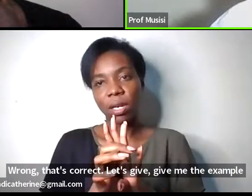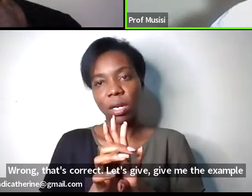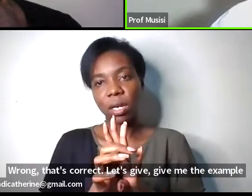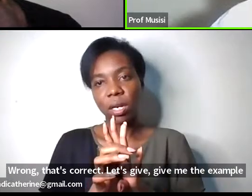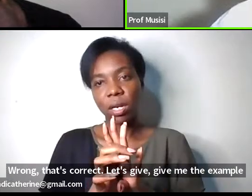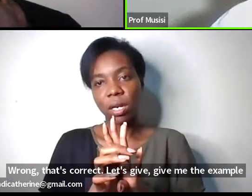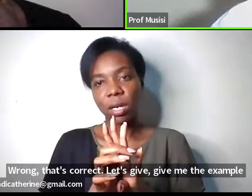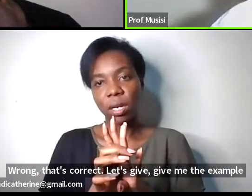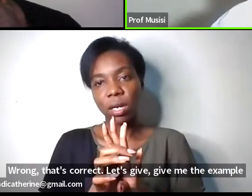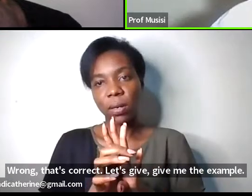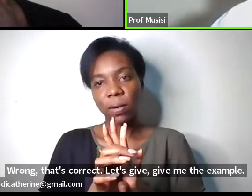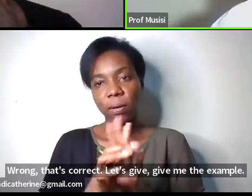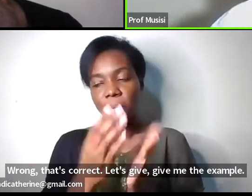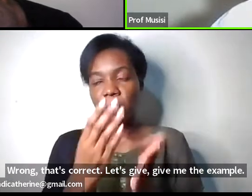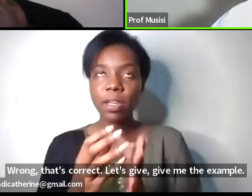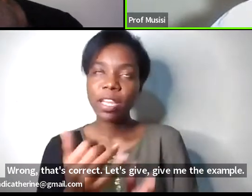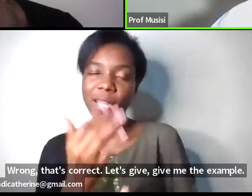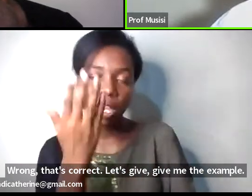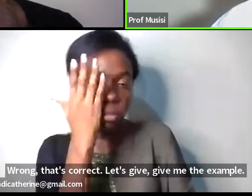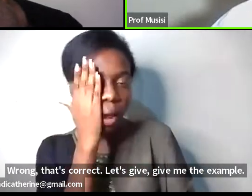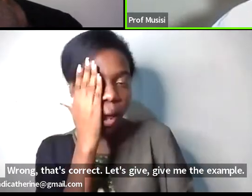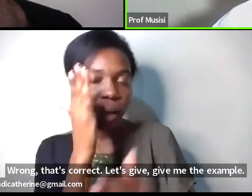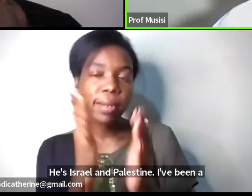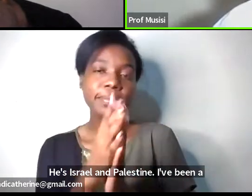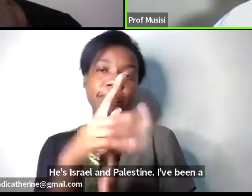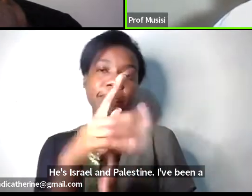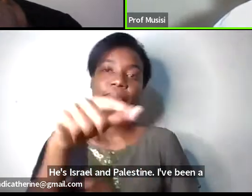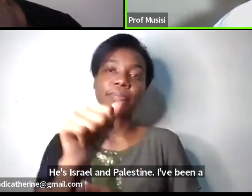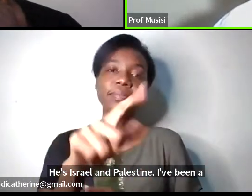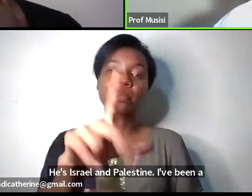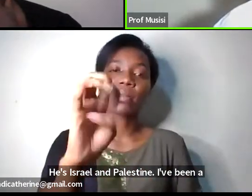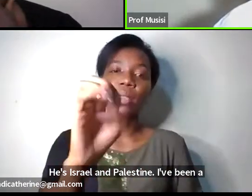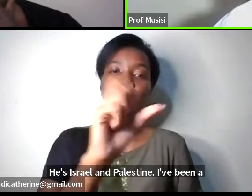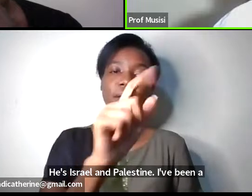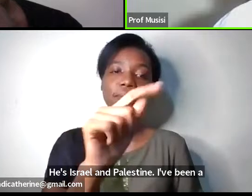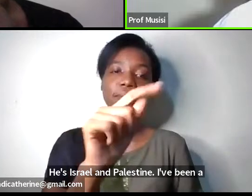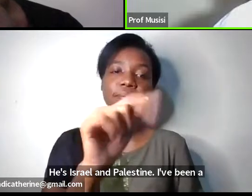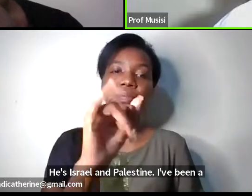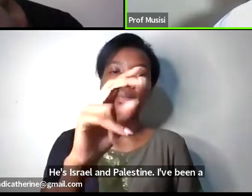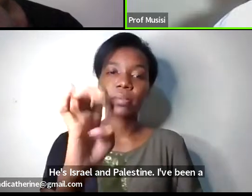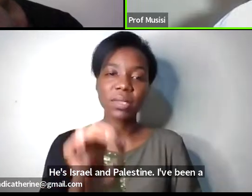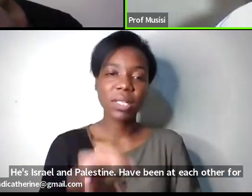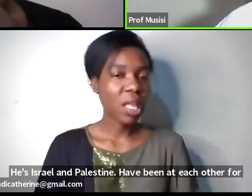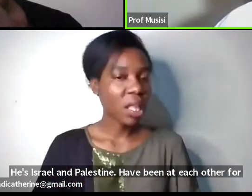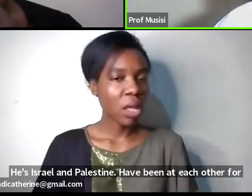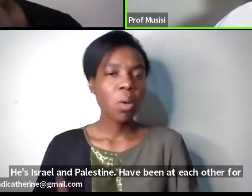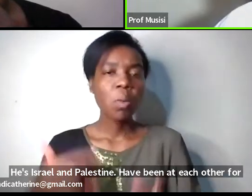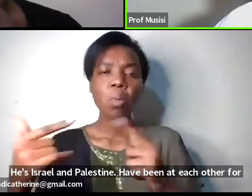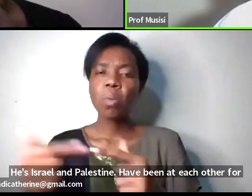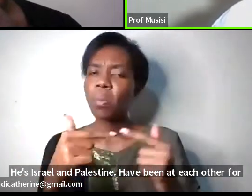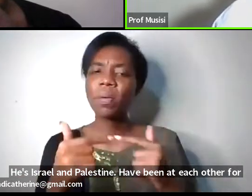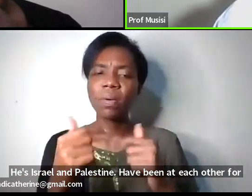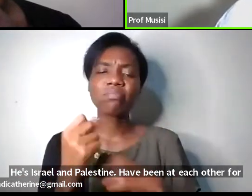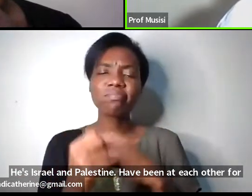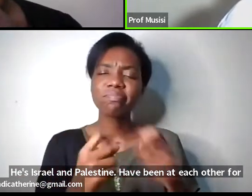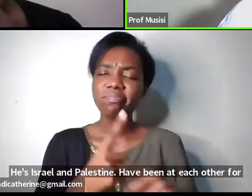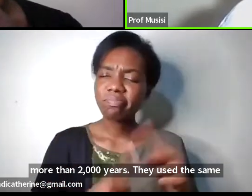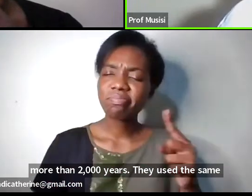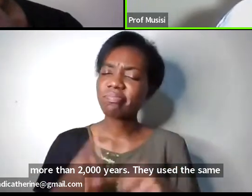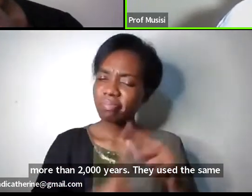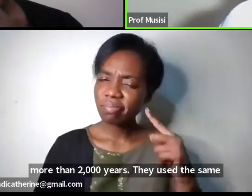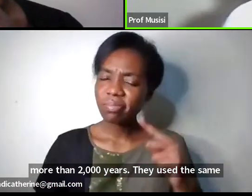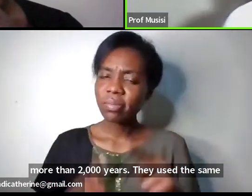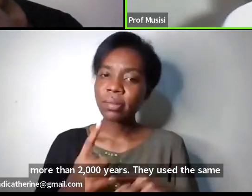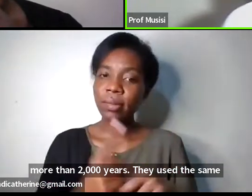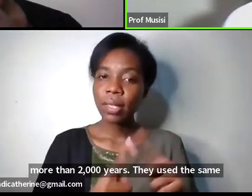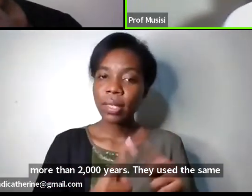Israel and Palestine have been at each other for more than 2,000 years. They use the same methodologies. Whoever is stronger